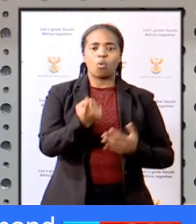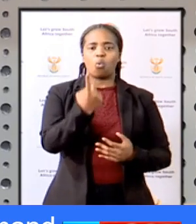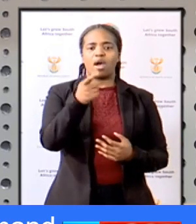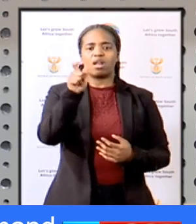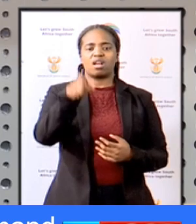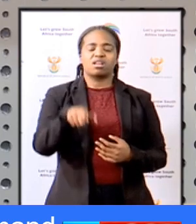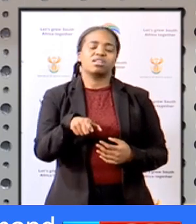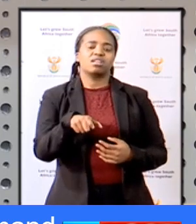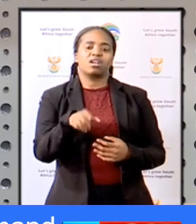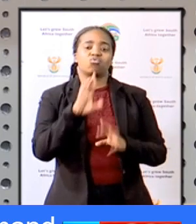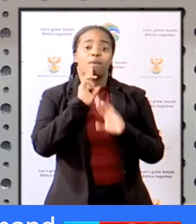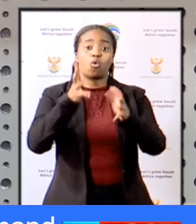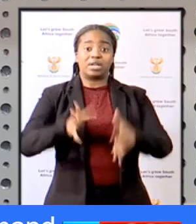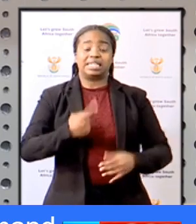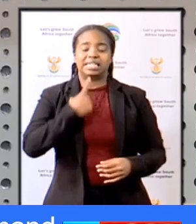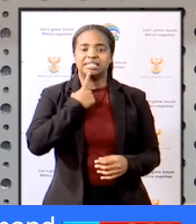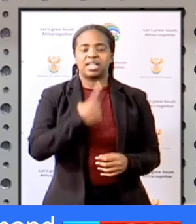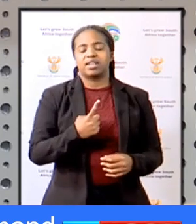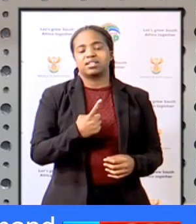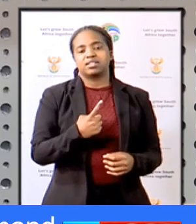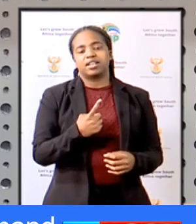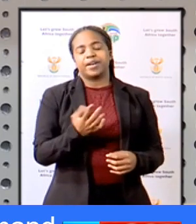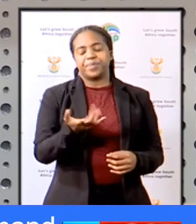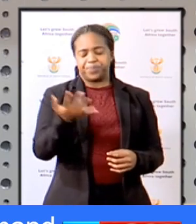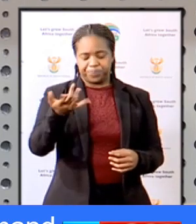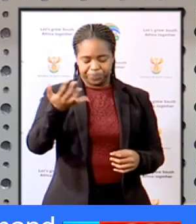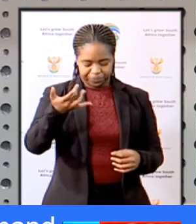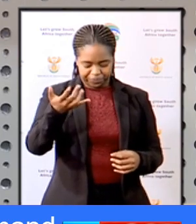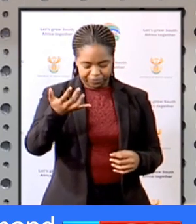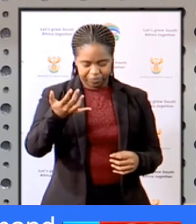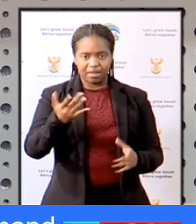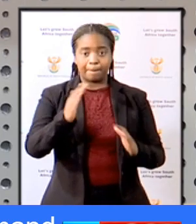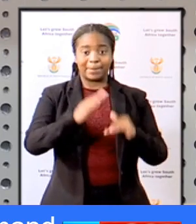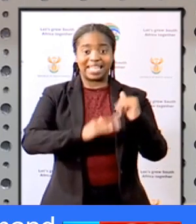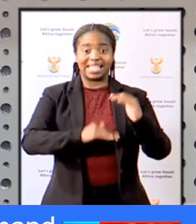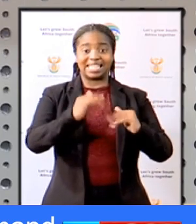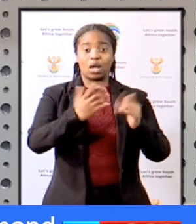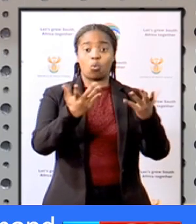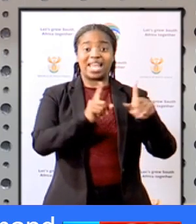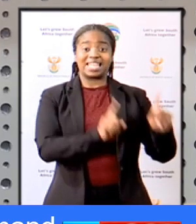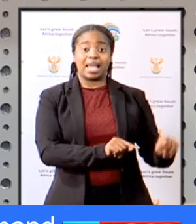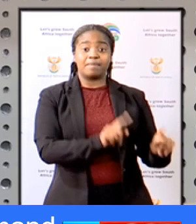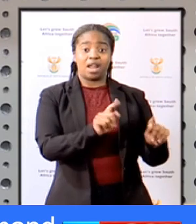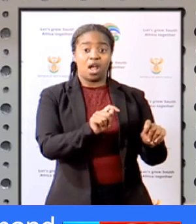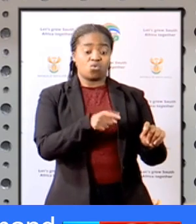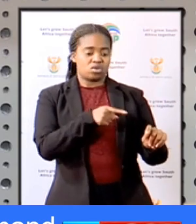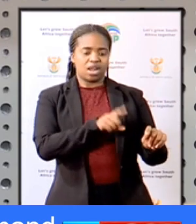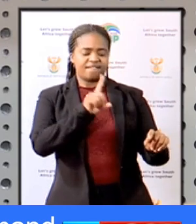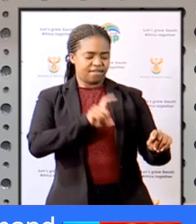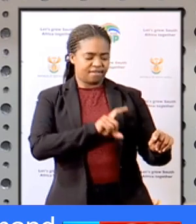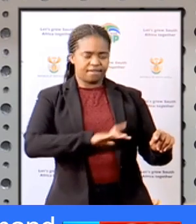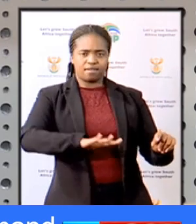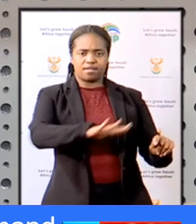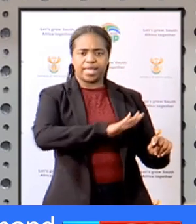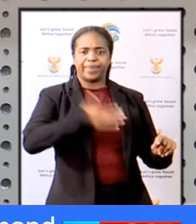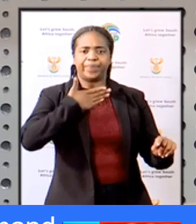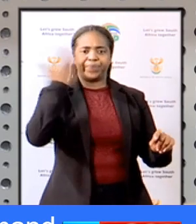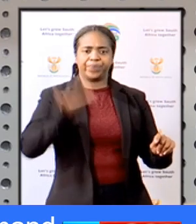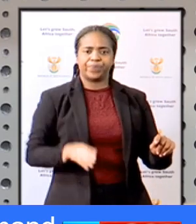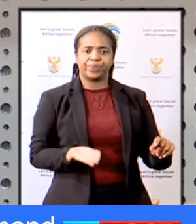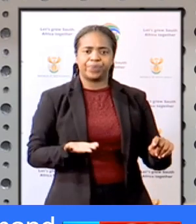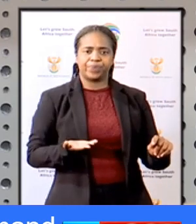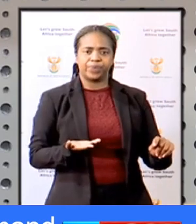pointed out earlier, where a particular a building in Cape Town was not sanitizing